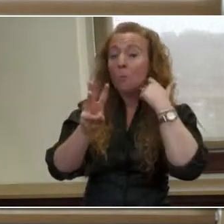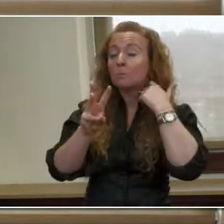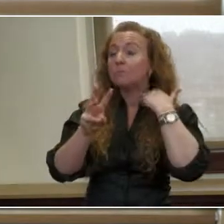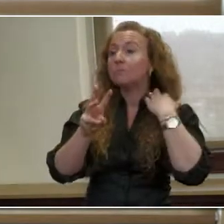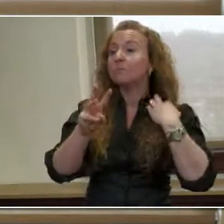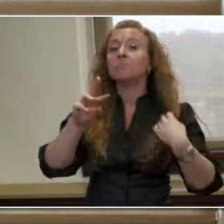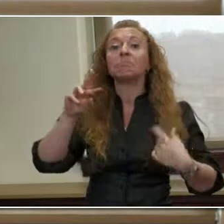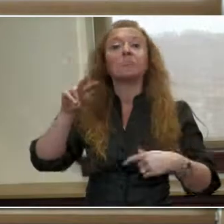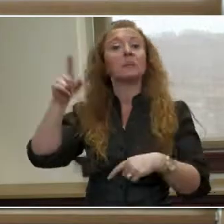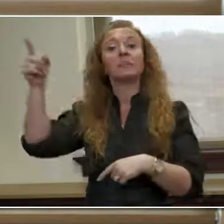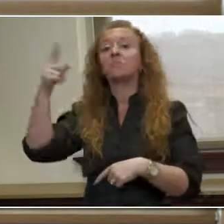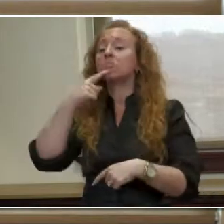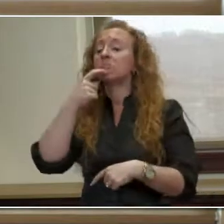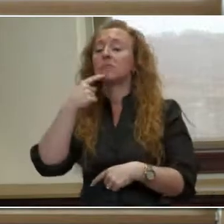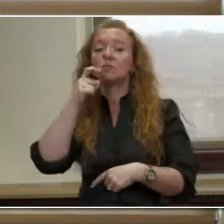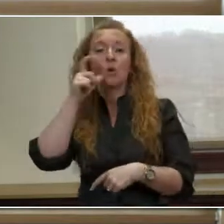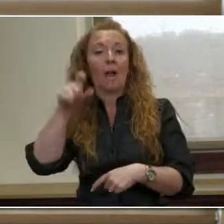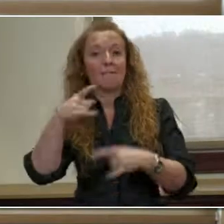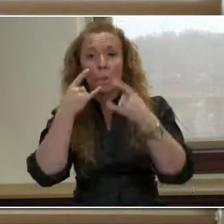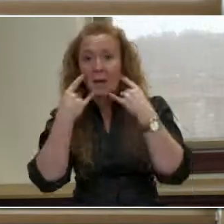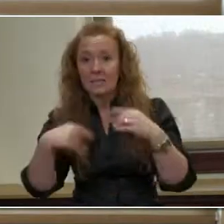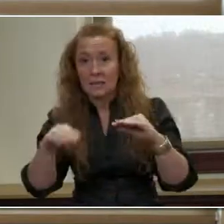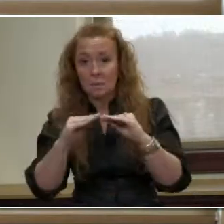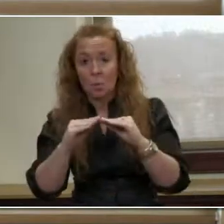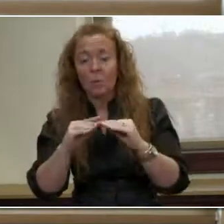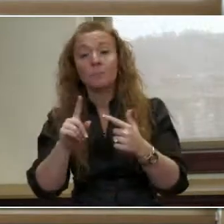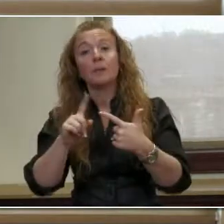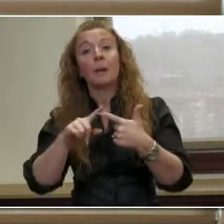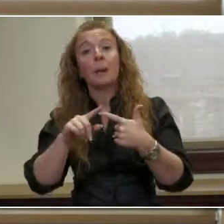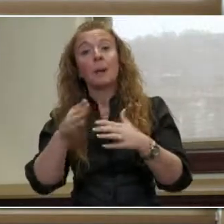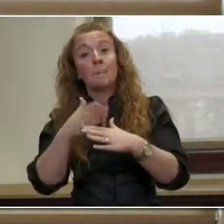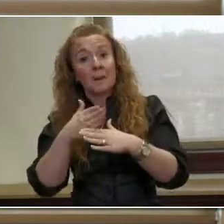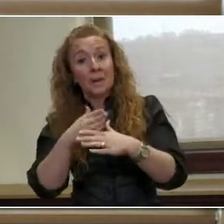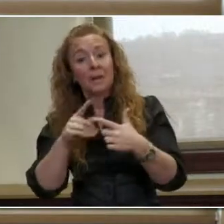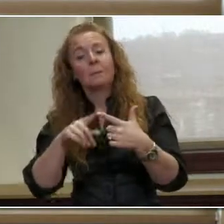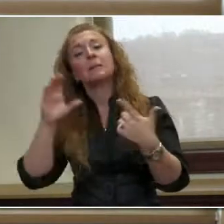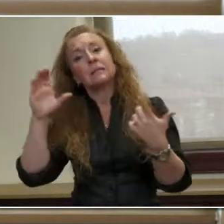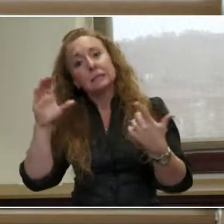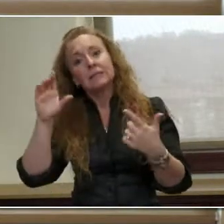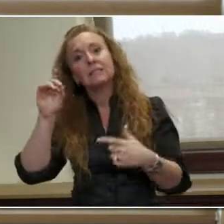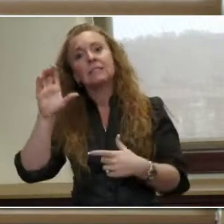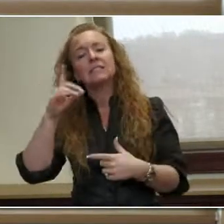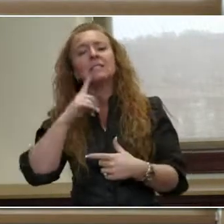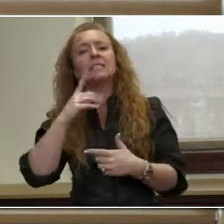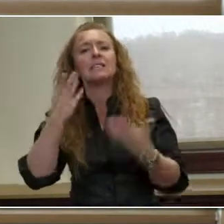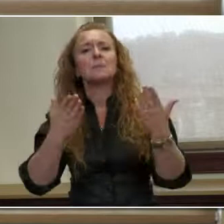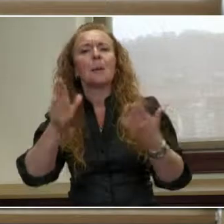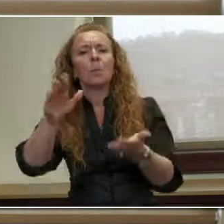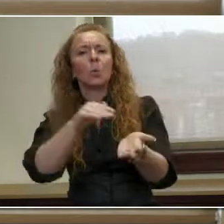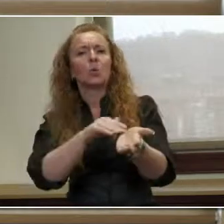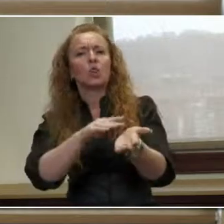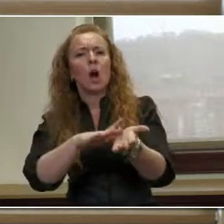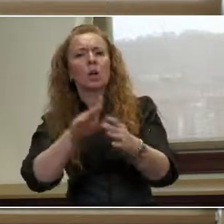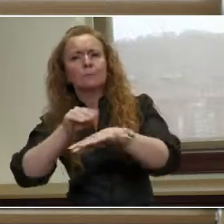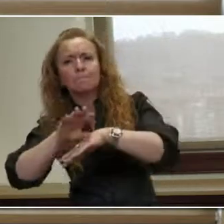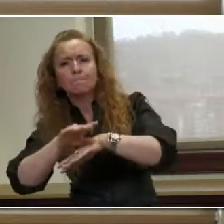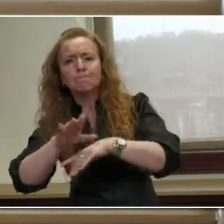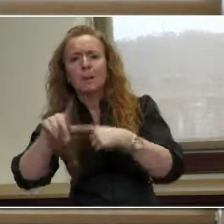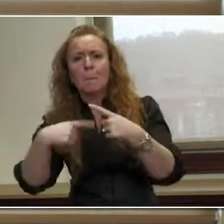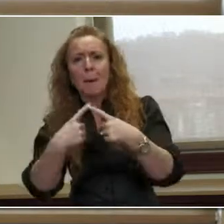longer recommends masking. When in the medium level, the CDC recommends you talk to your healthcare provider about wearing a